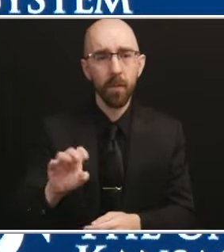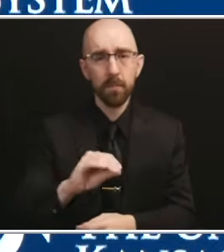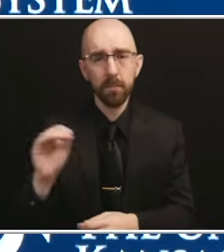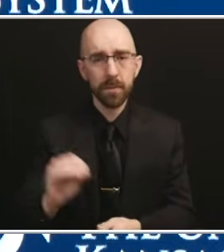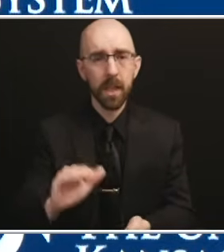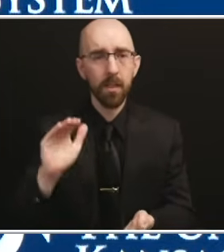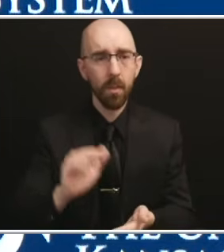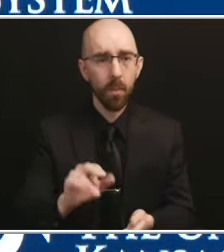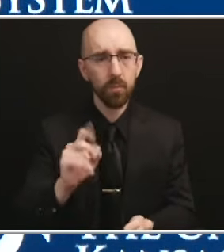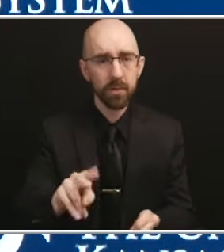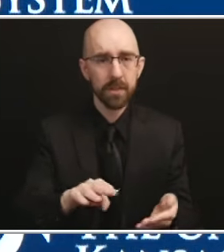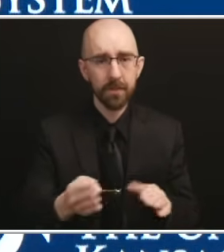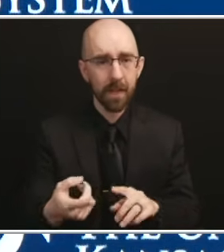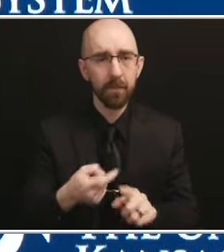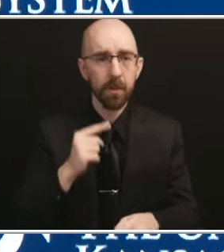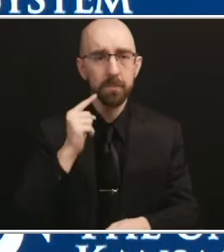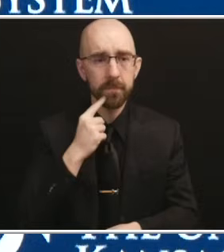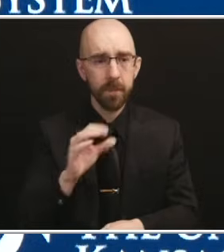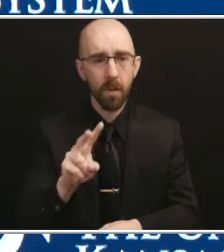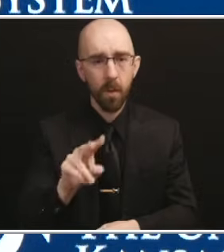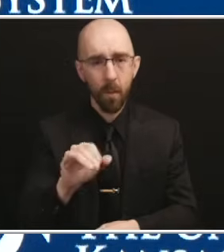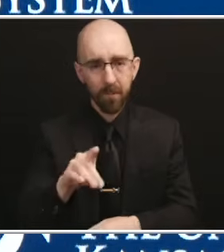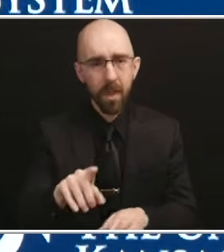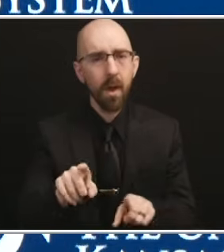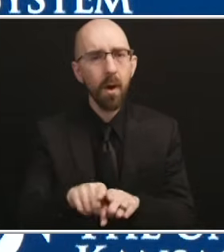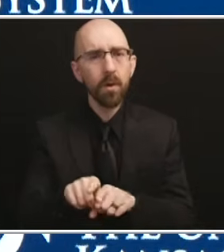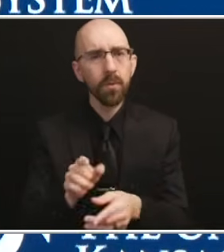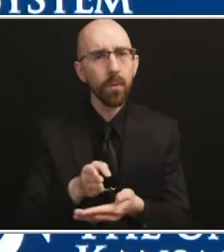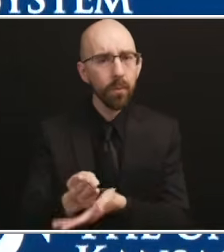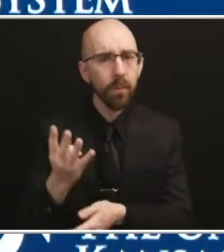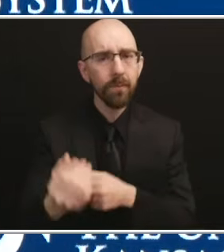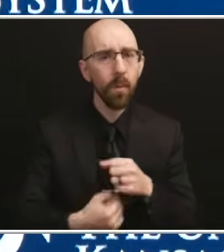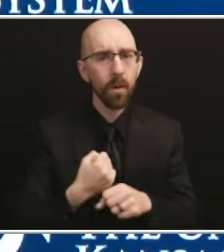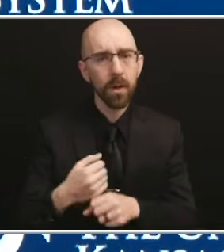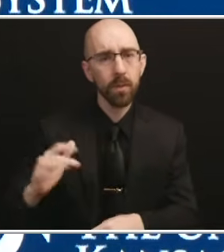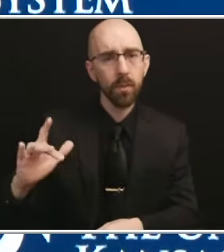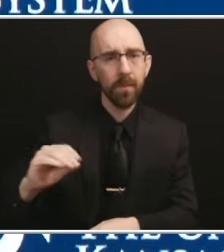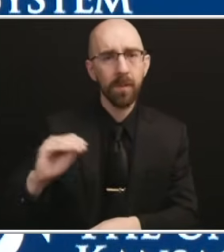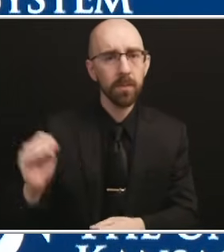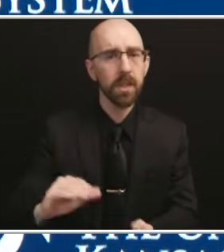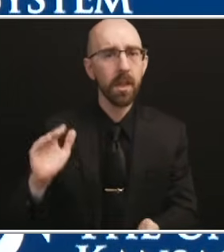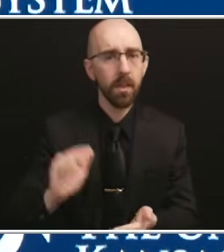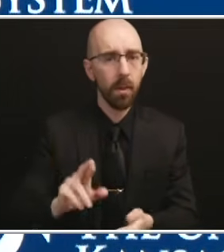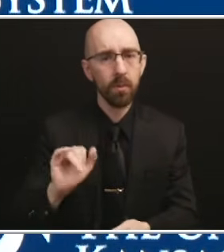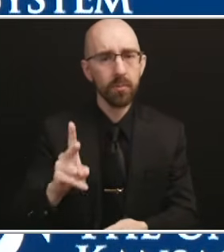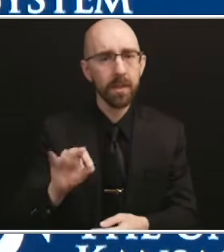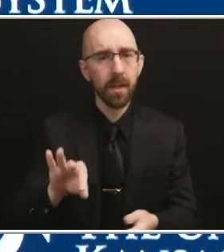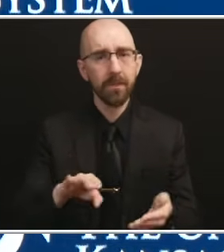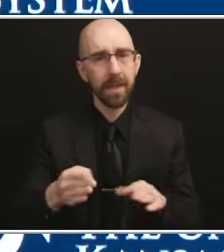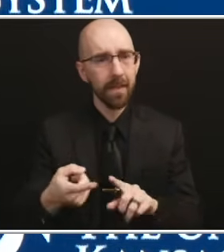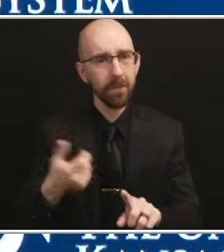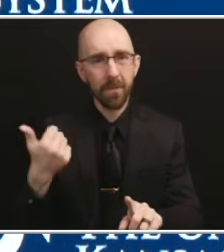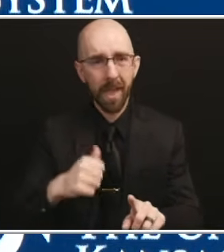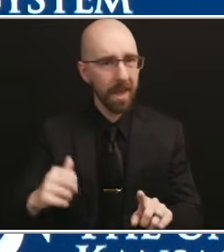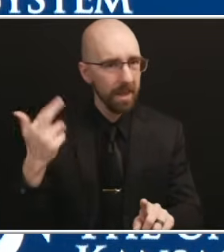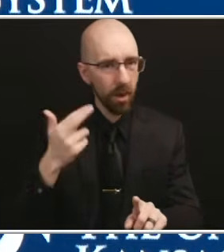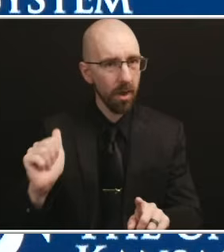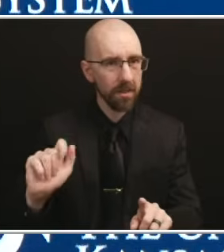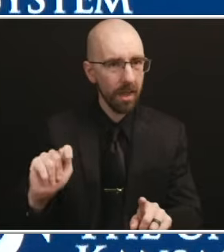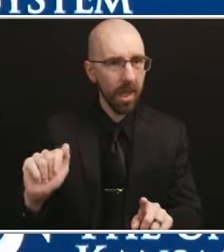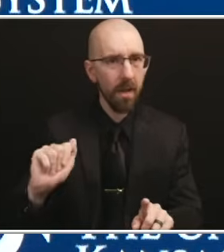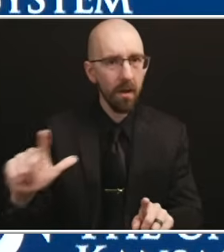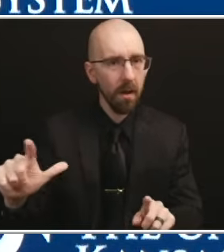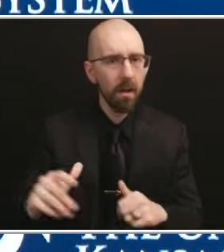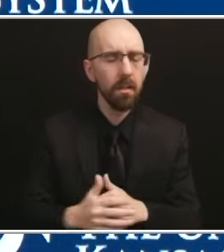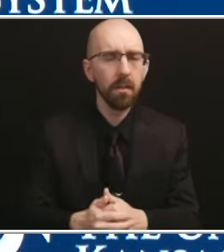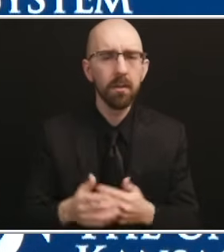from severe COVID, but also throughout those 4 years, 25% lower risk of death from any cause at all. So, and then I think